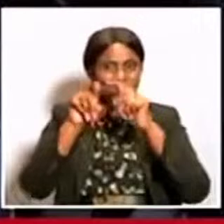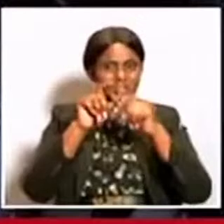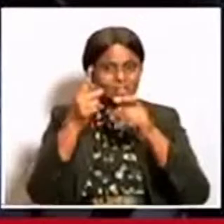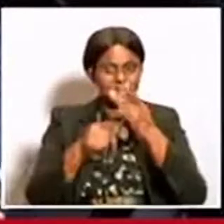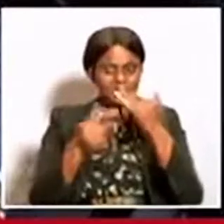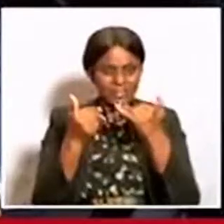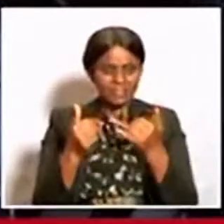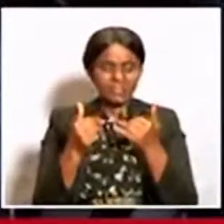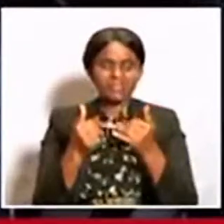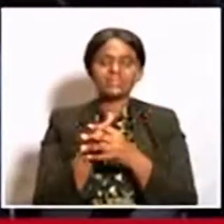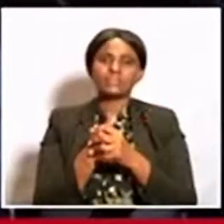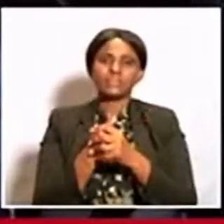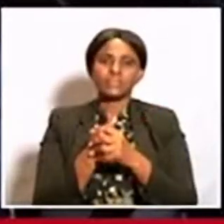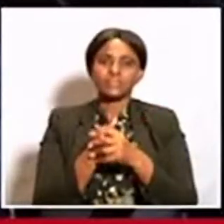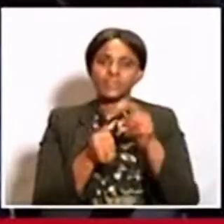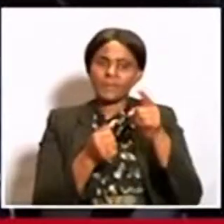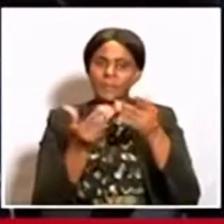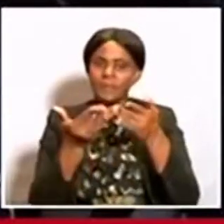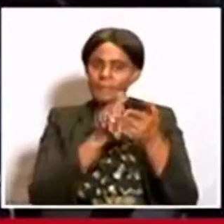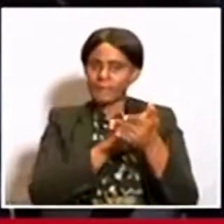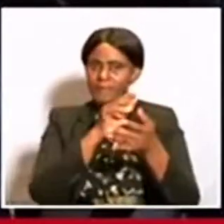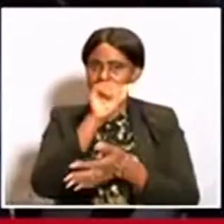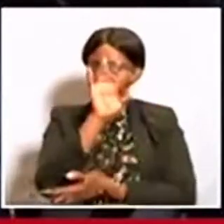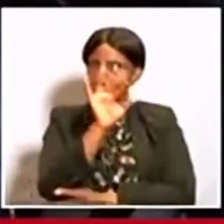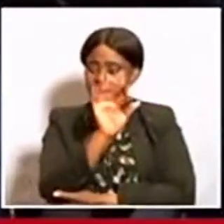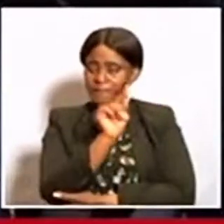on page 19,